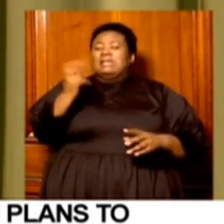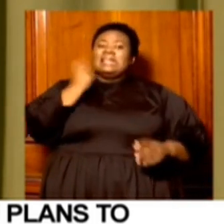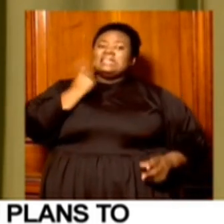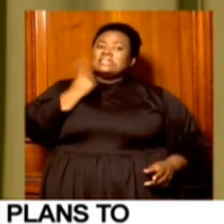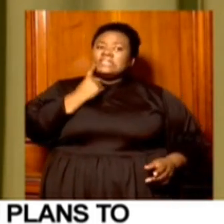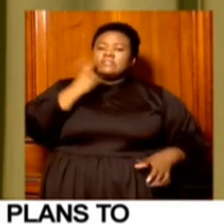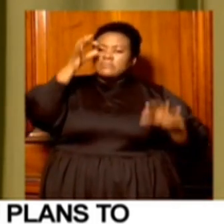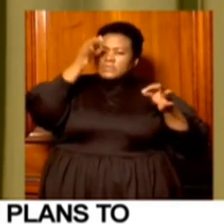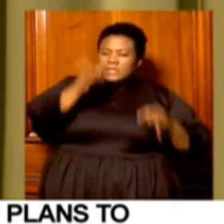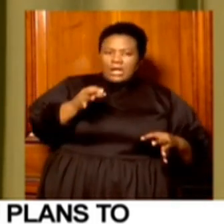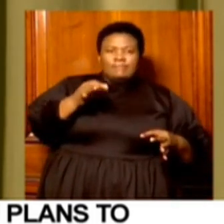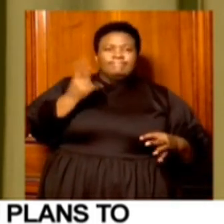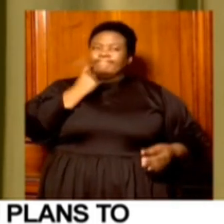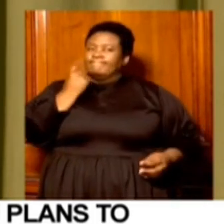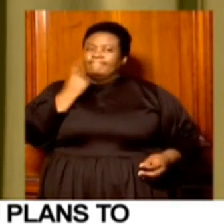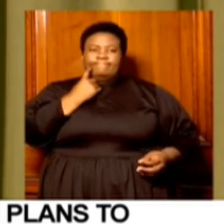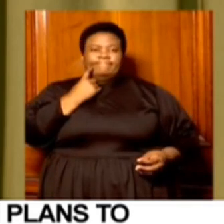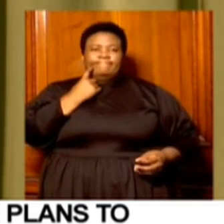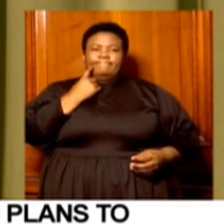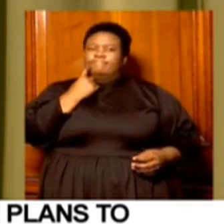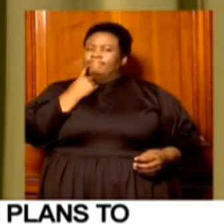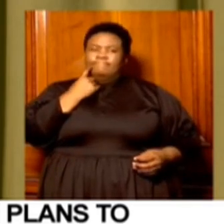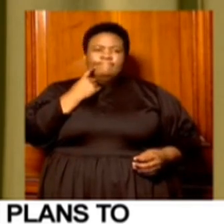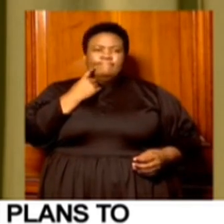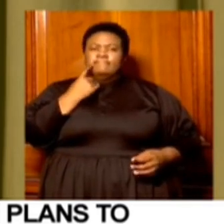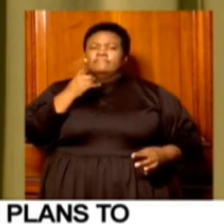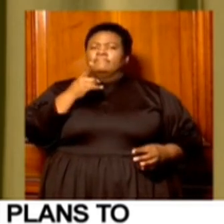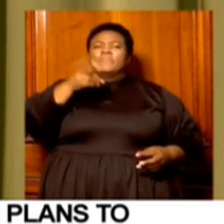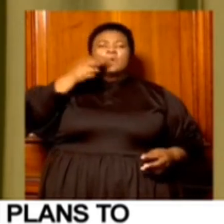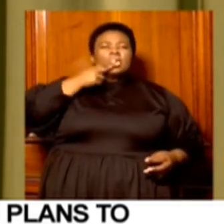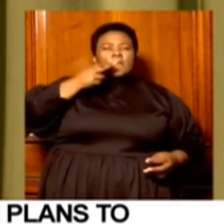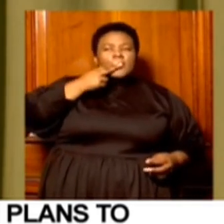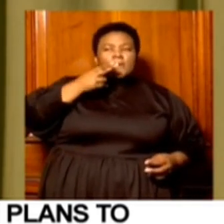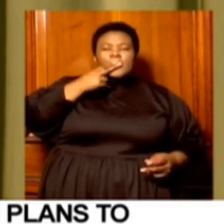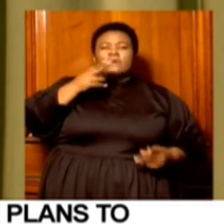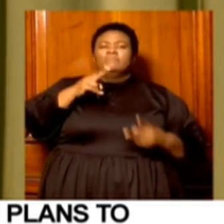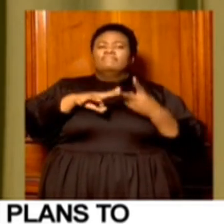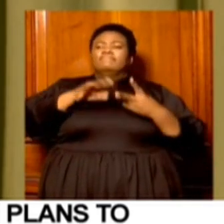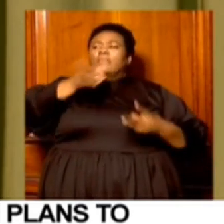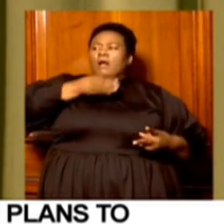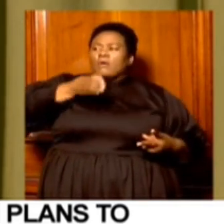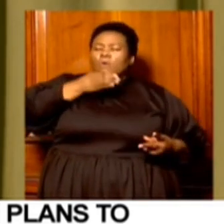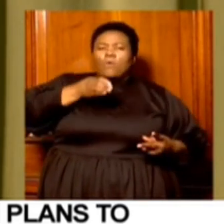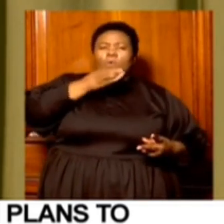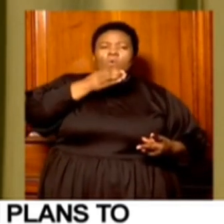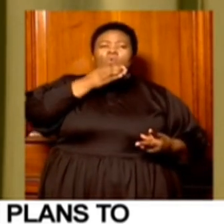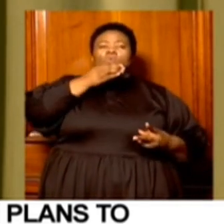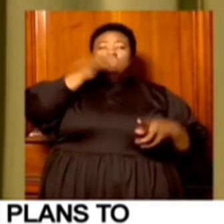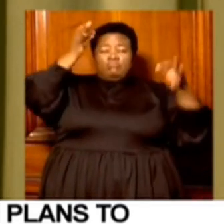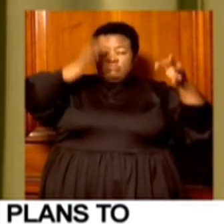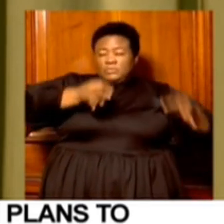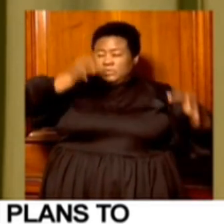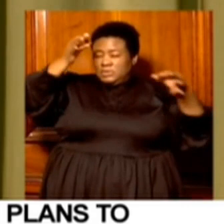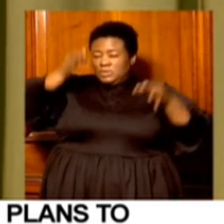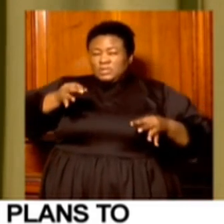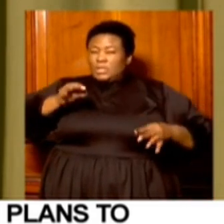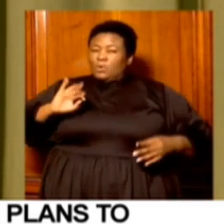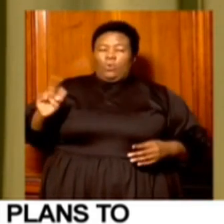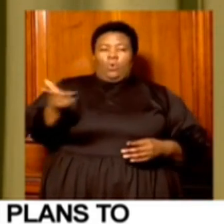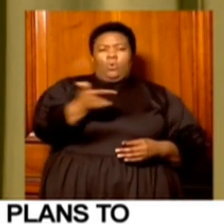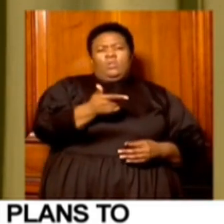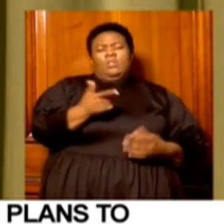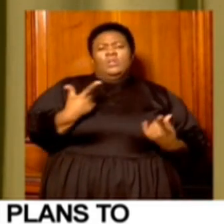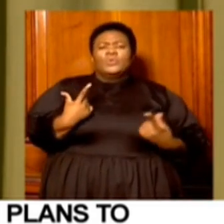about cigarette, talk about alcohol, every decision we take, you take